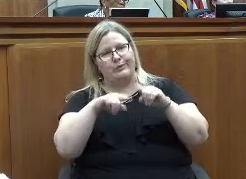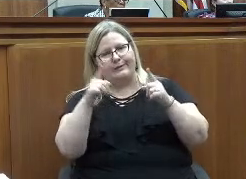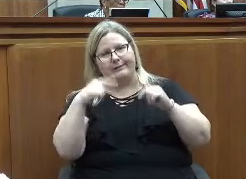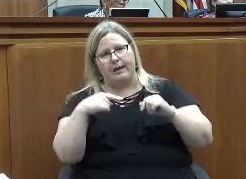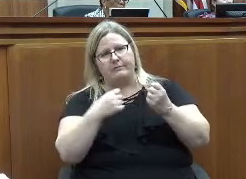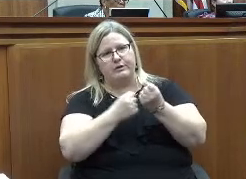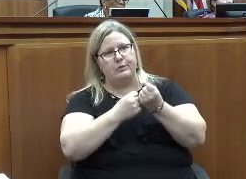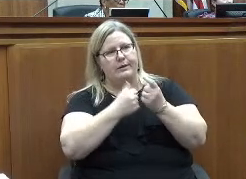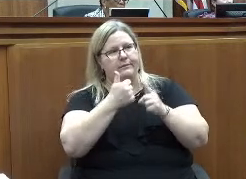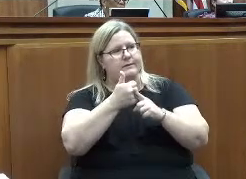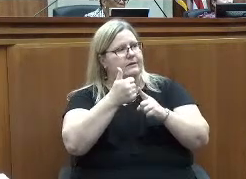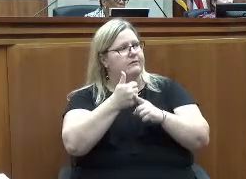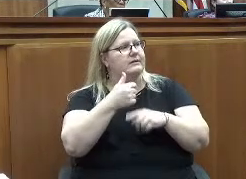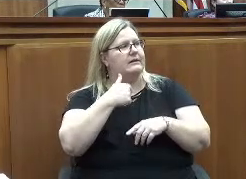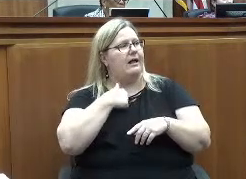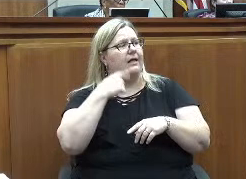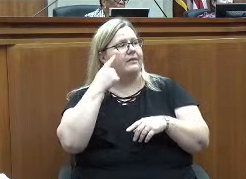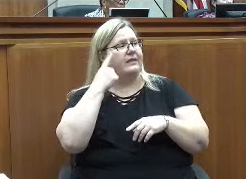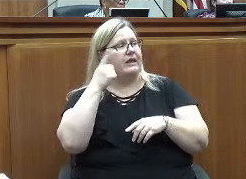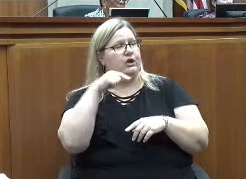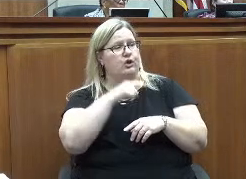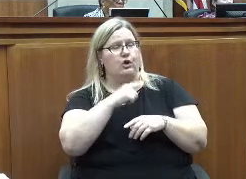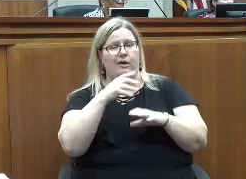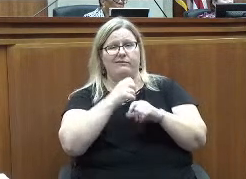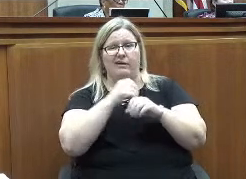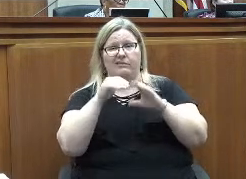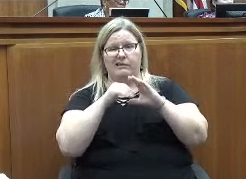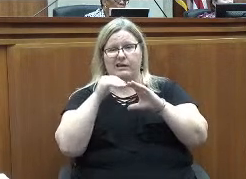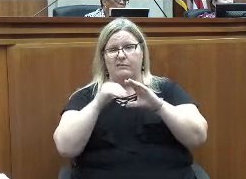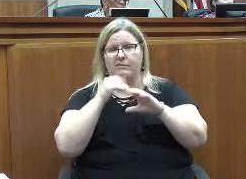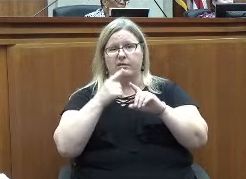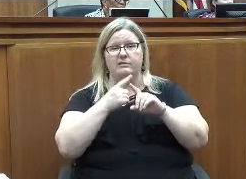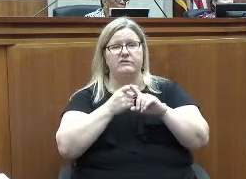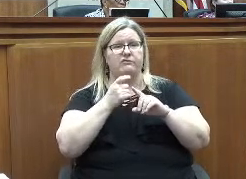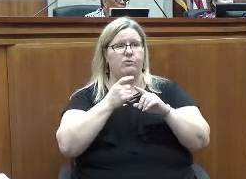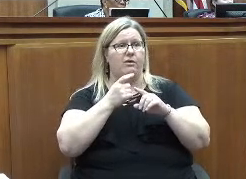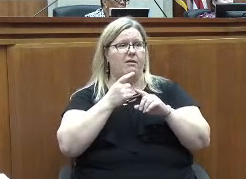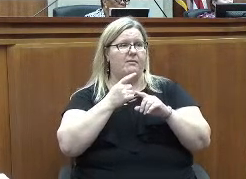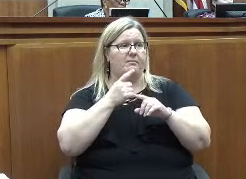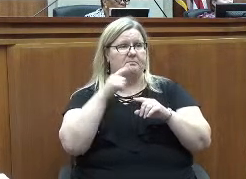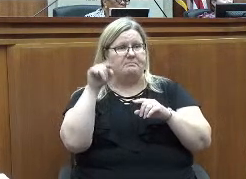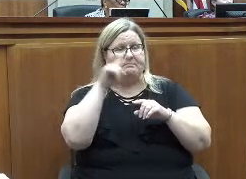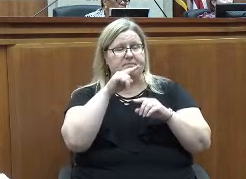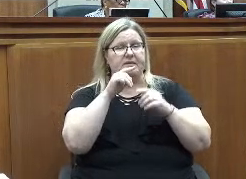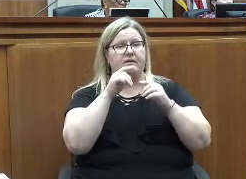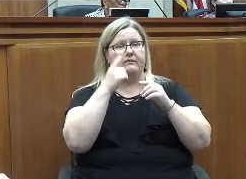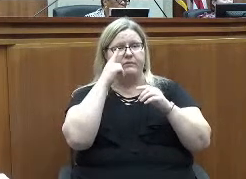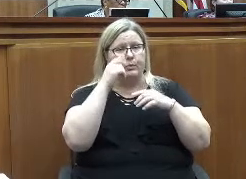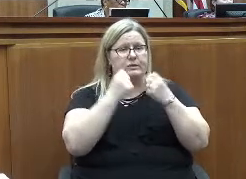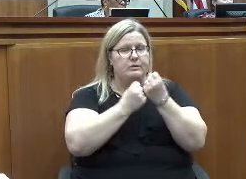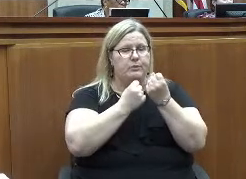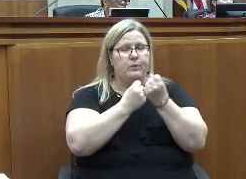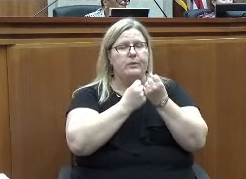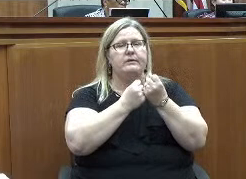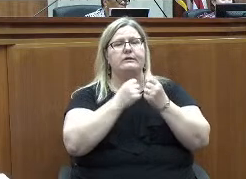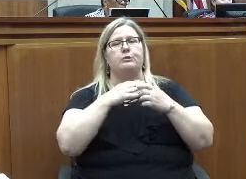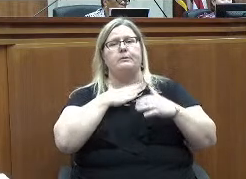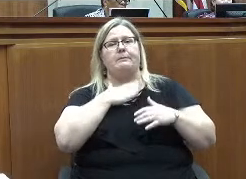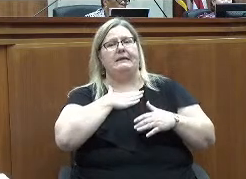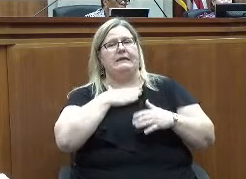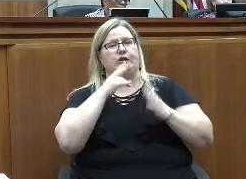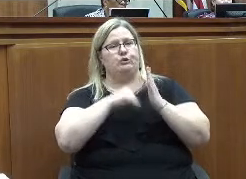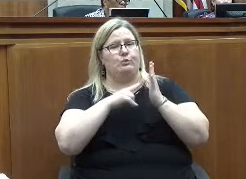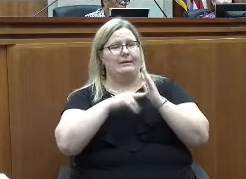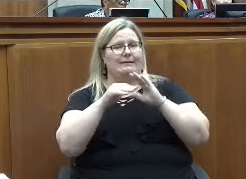themselves. I think you all have probably received emails from community support that we've asked to support it. So please read those emails, read